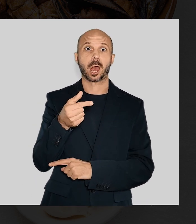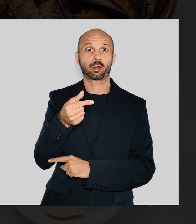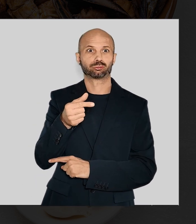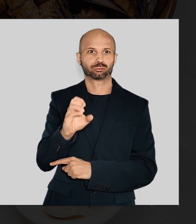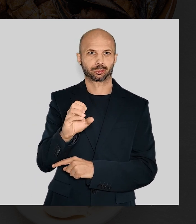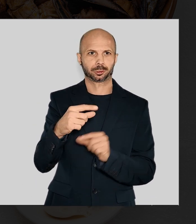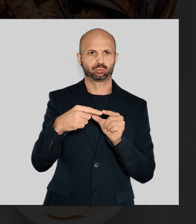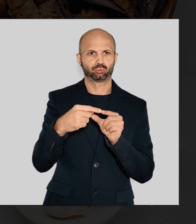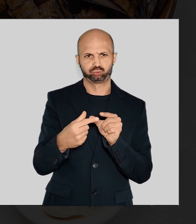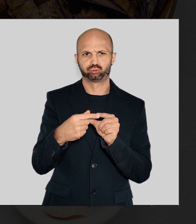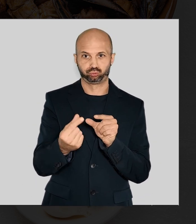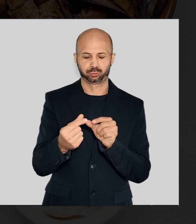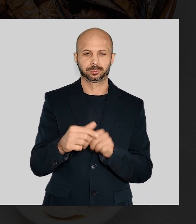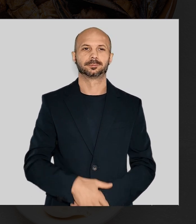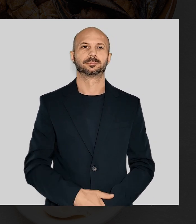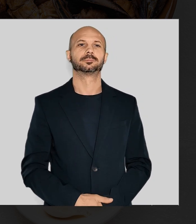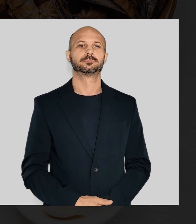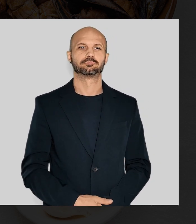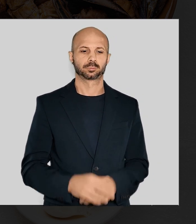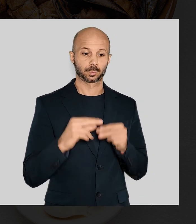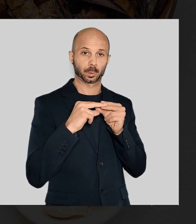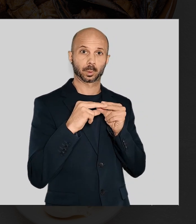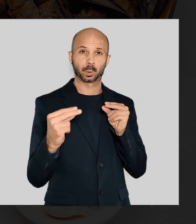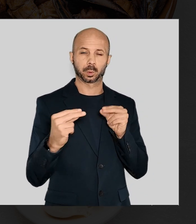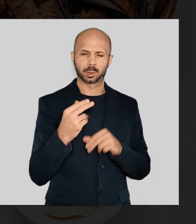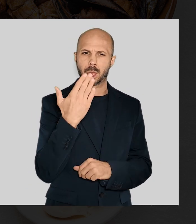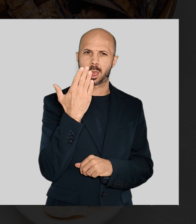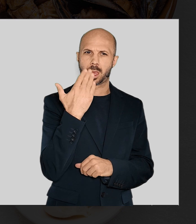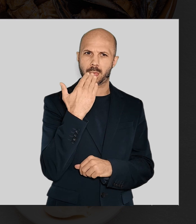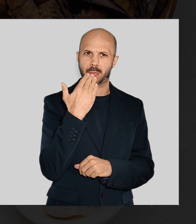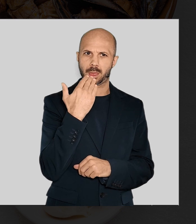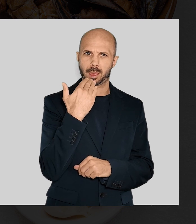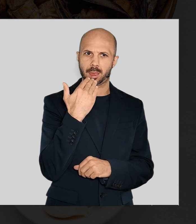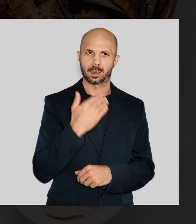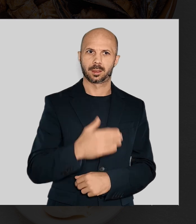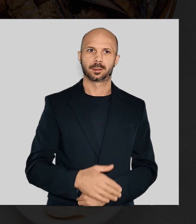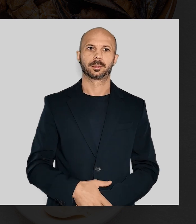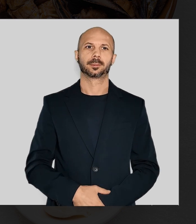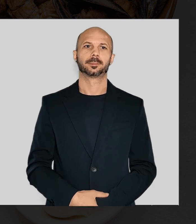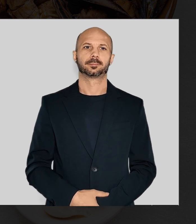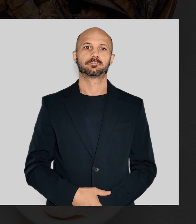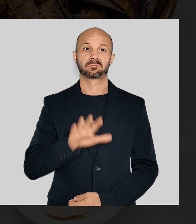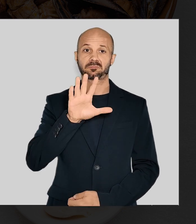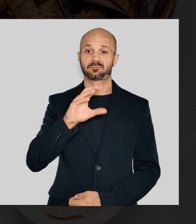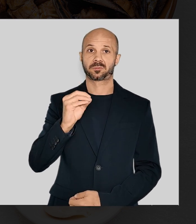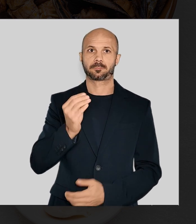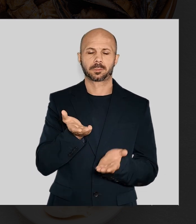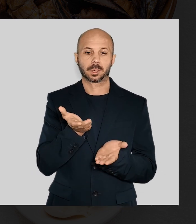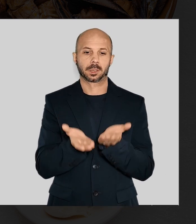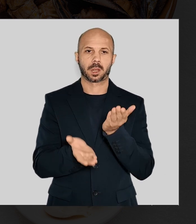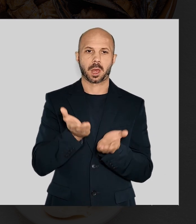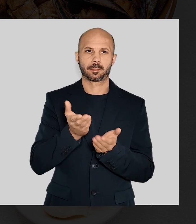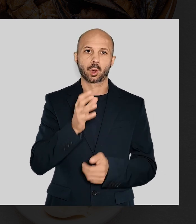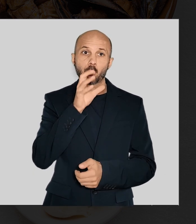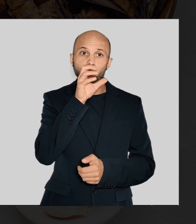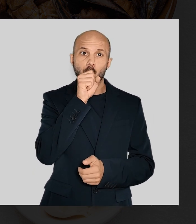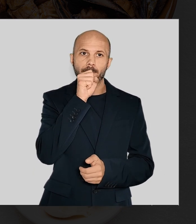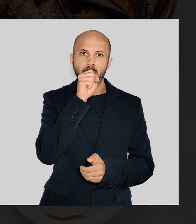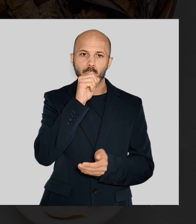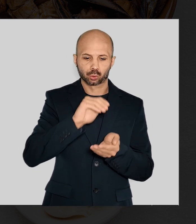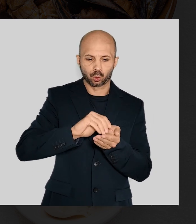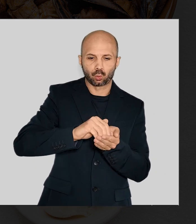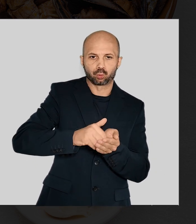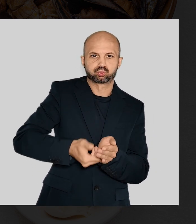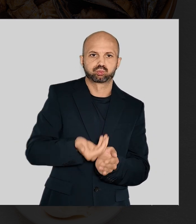2 garlic cloves, a few sage leaves, red chili pepper,